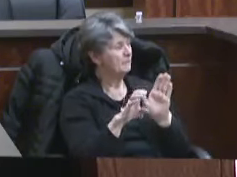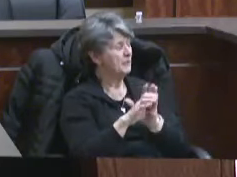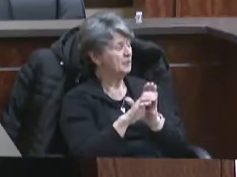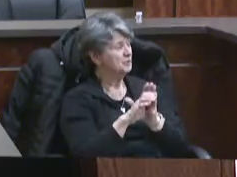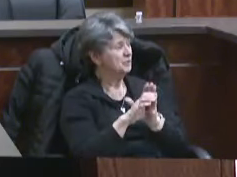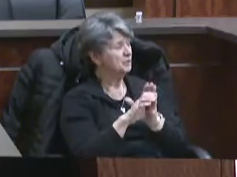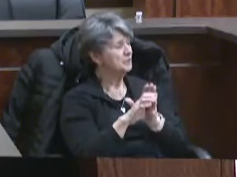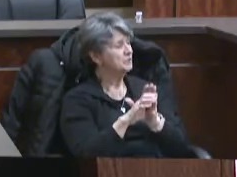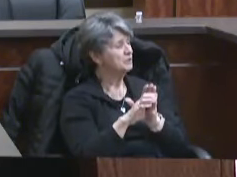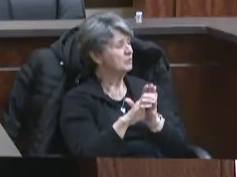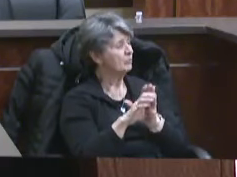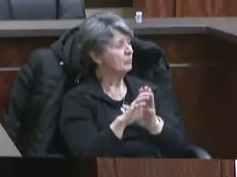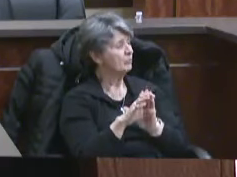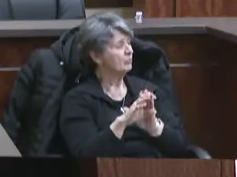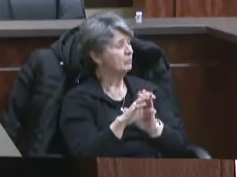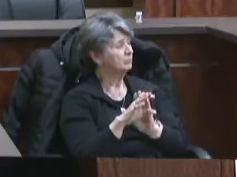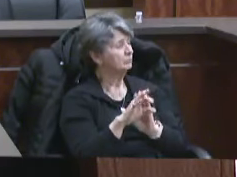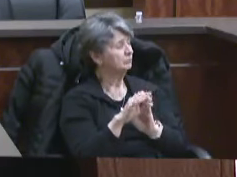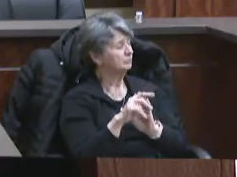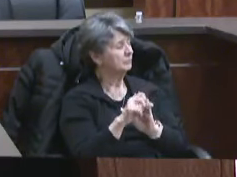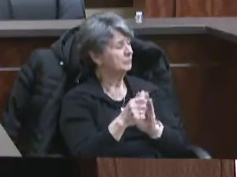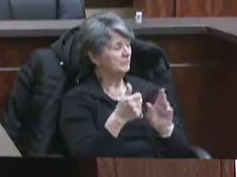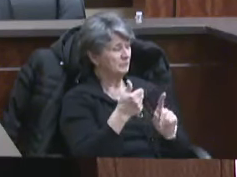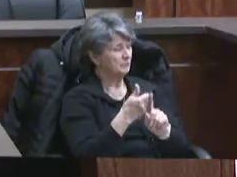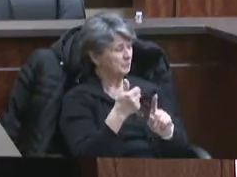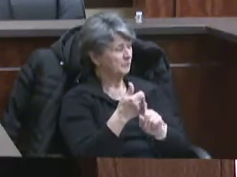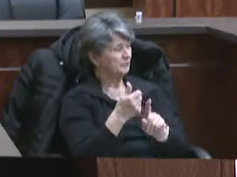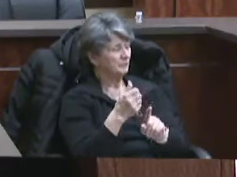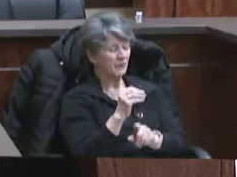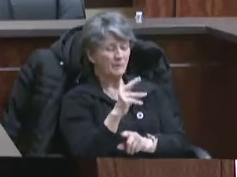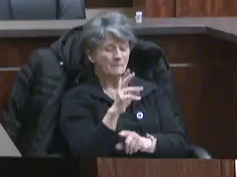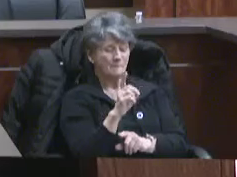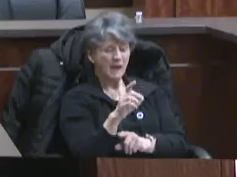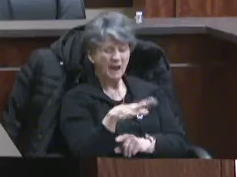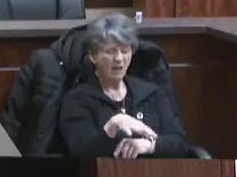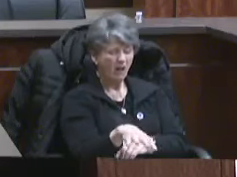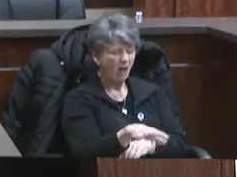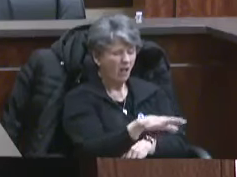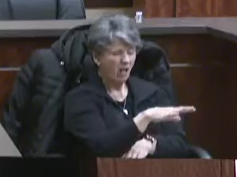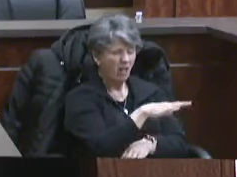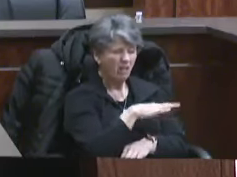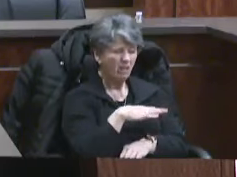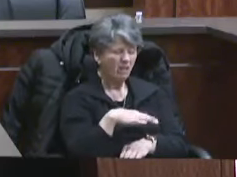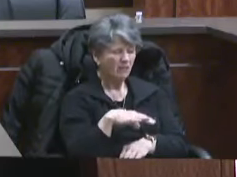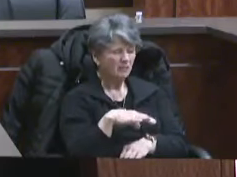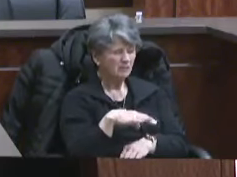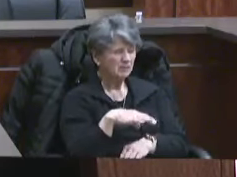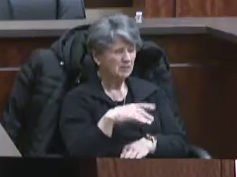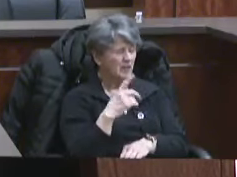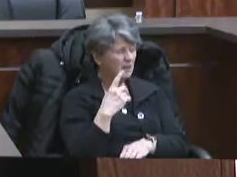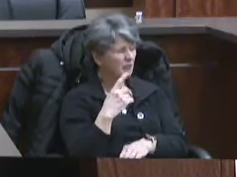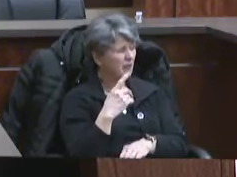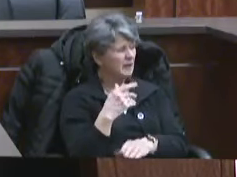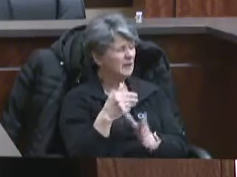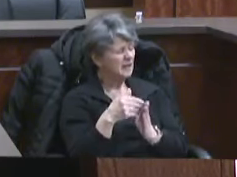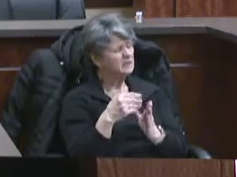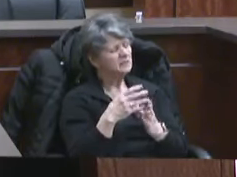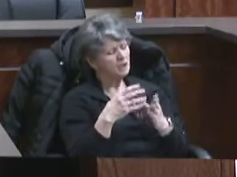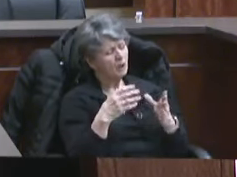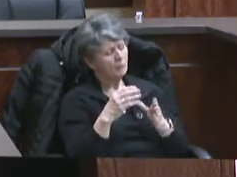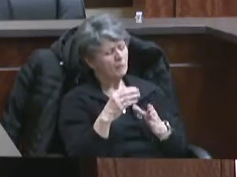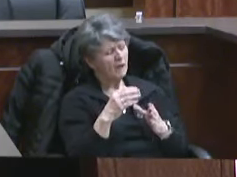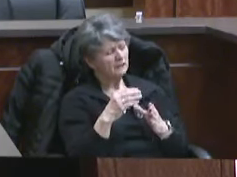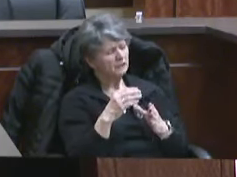themselves, and there's mud all over them. And again, one of the things that I thought is that there's so much rain that this mud will wash away.